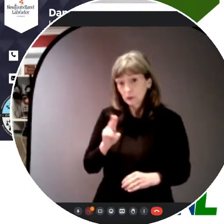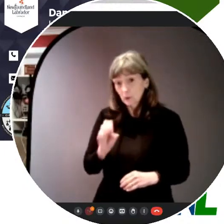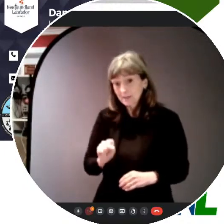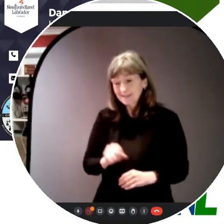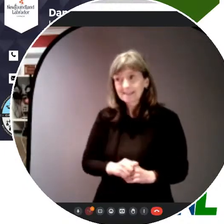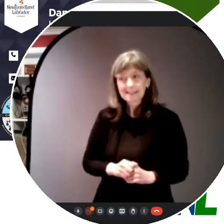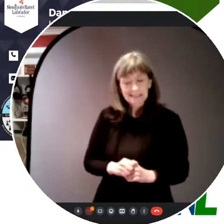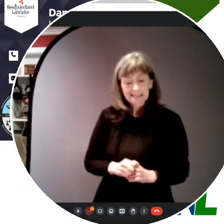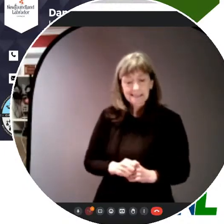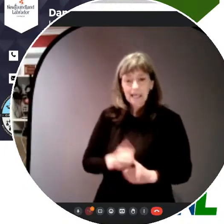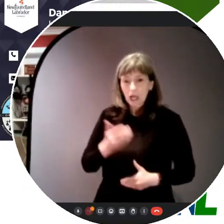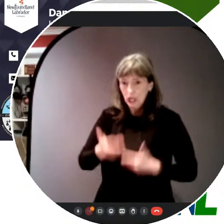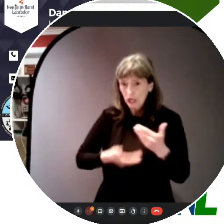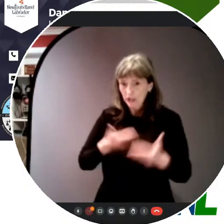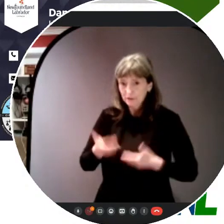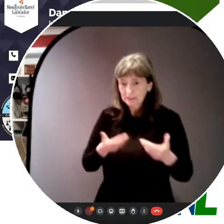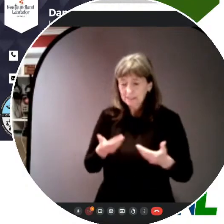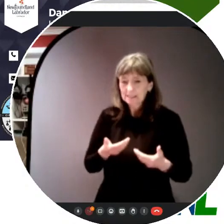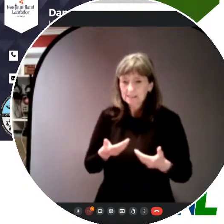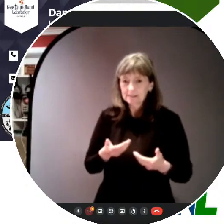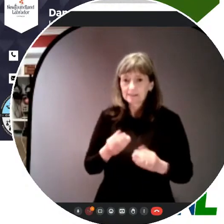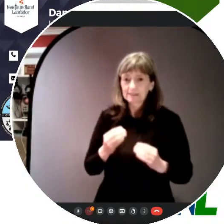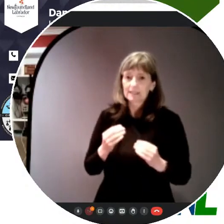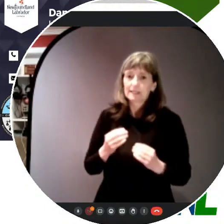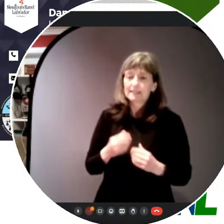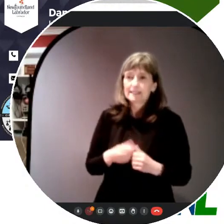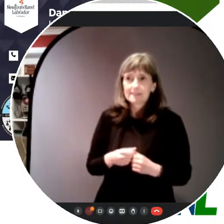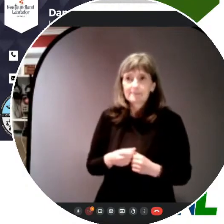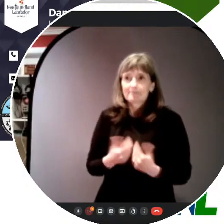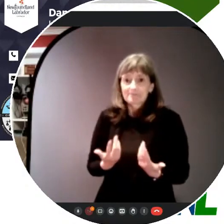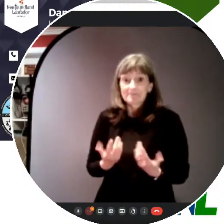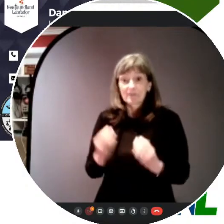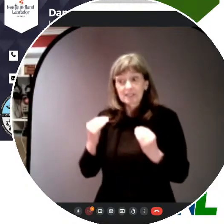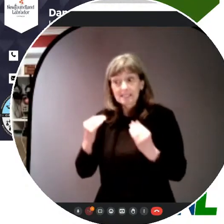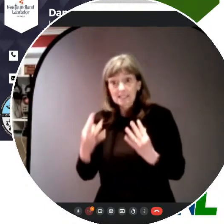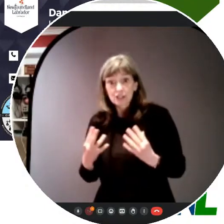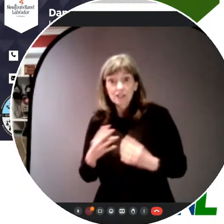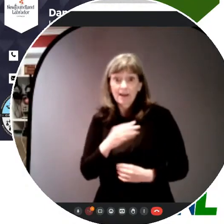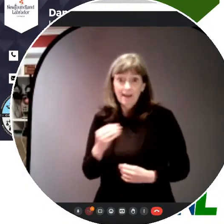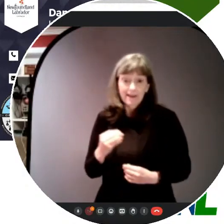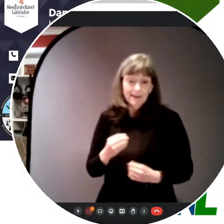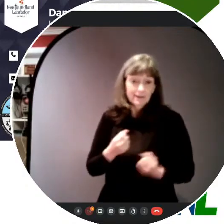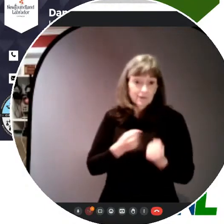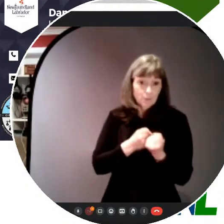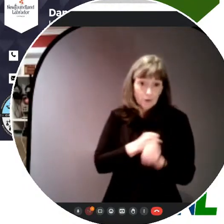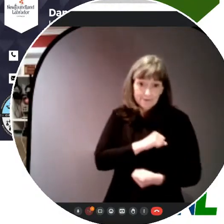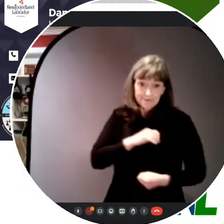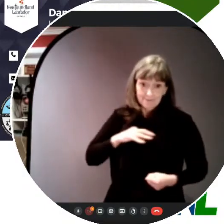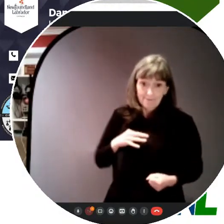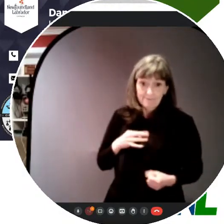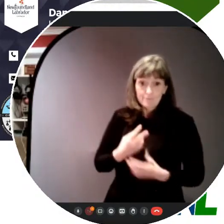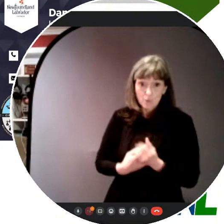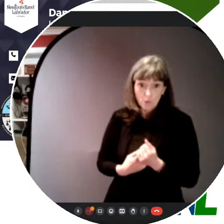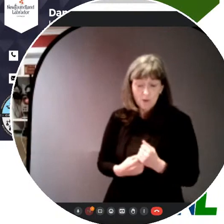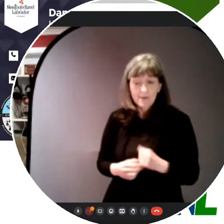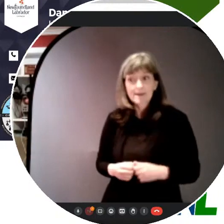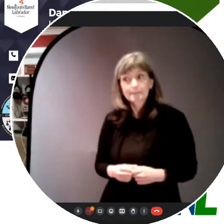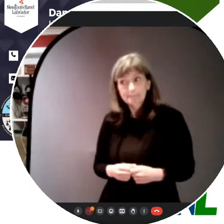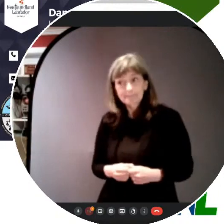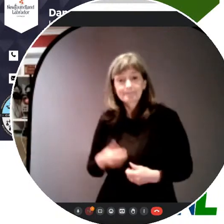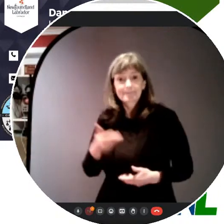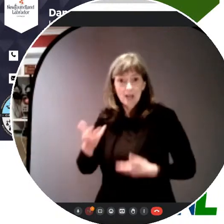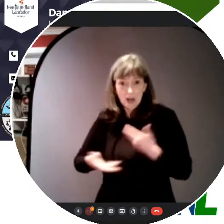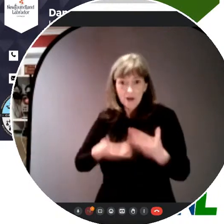retention, both in our teaching resources and in our support positions. The district has been taking